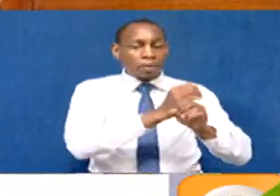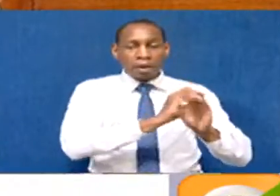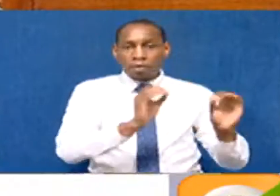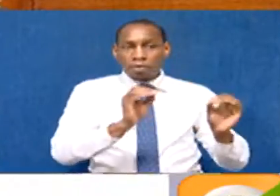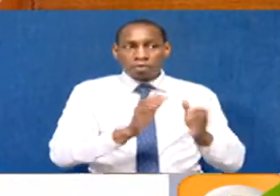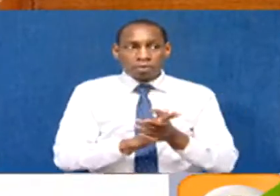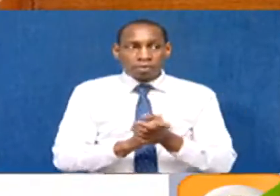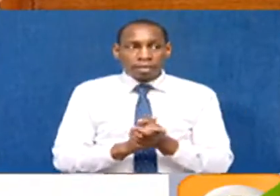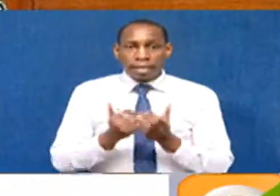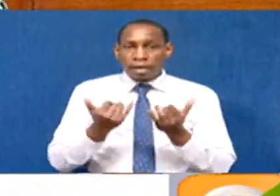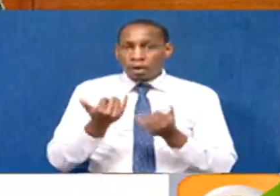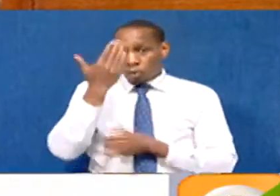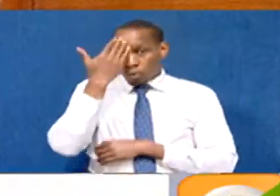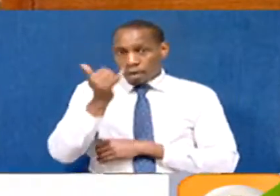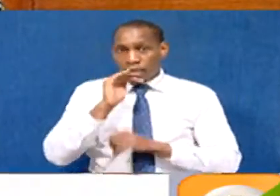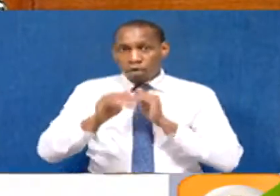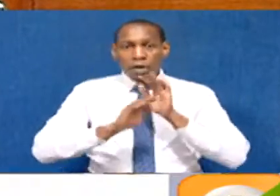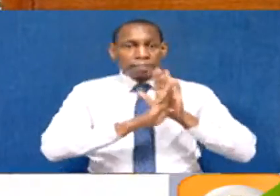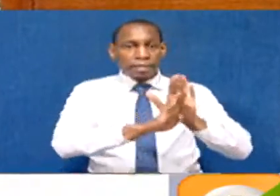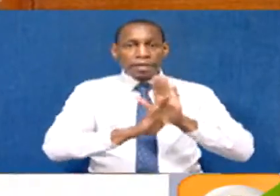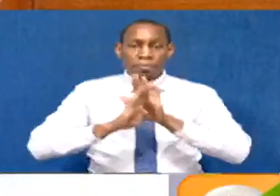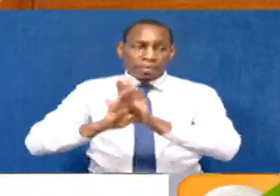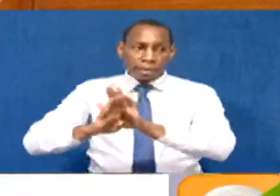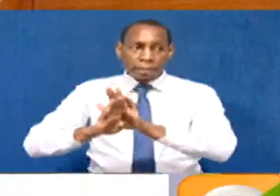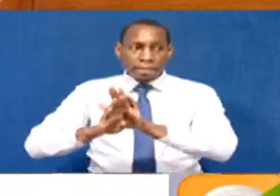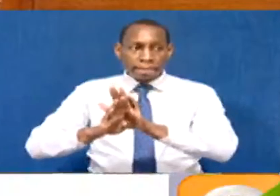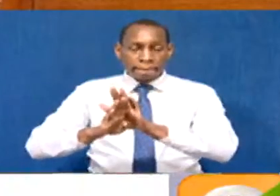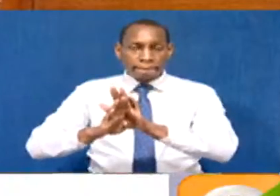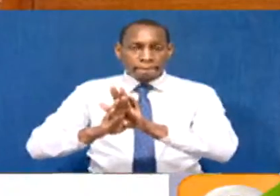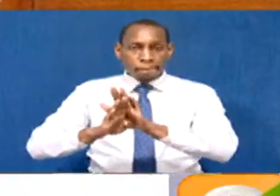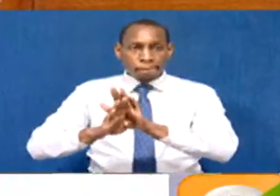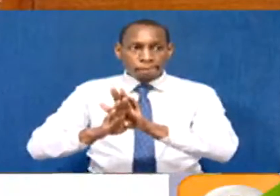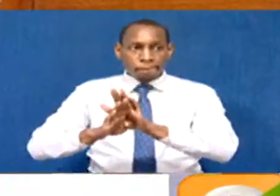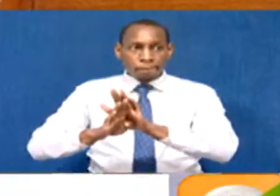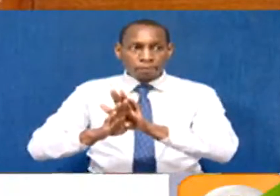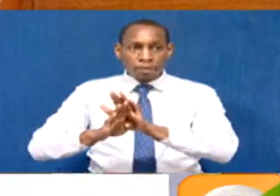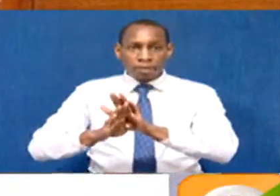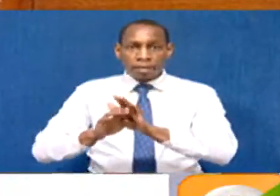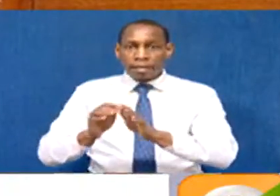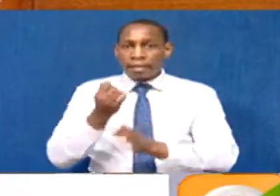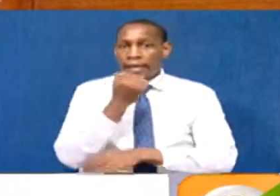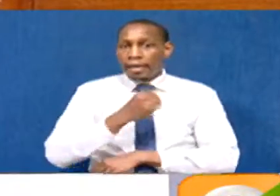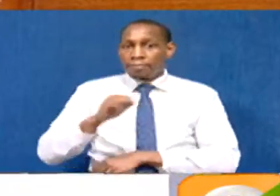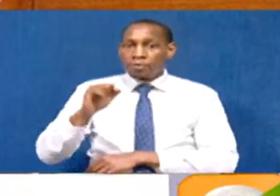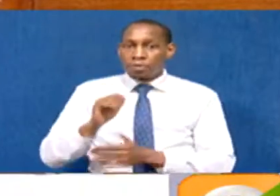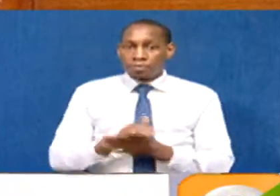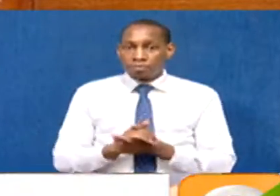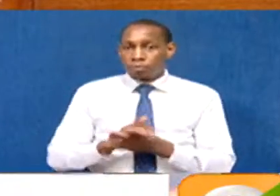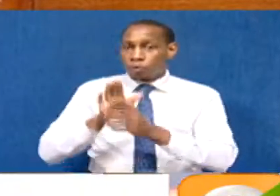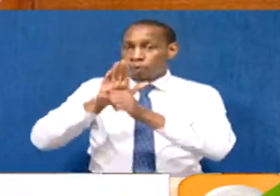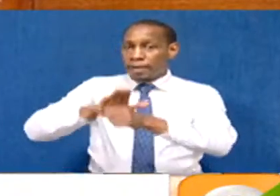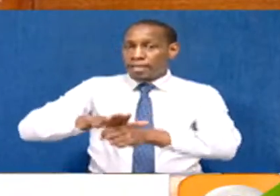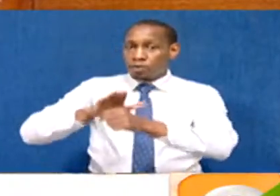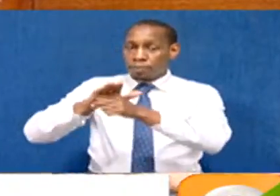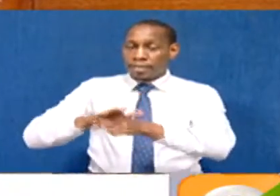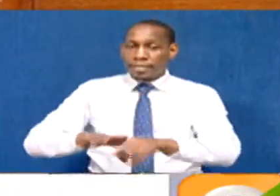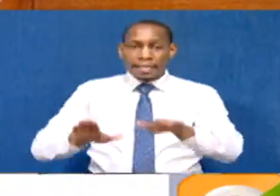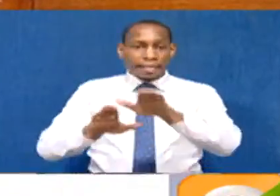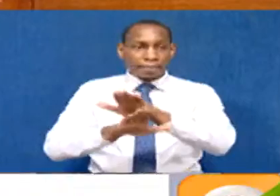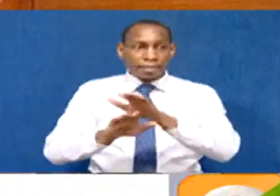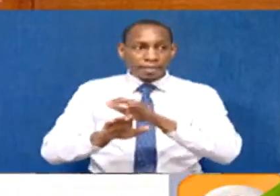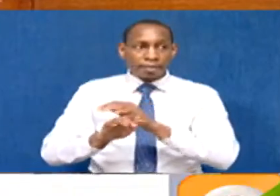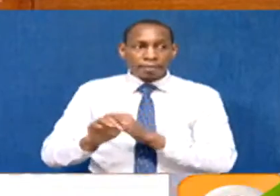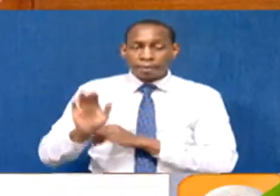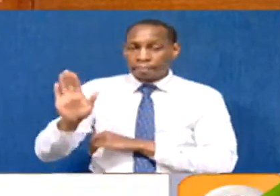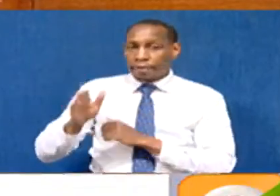Why is all this vitriol and strong words being sent to undermine your deputy?